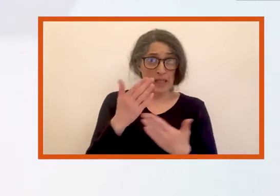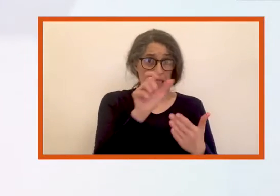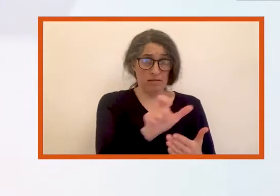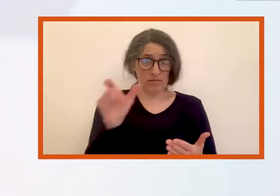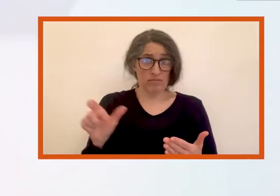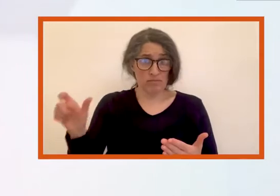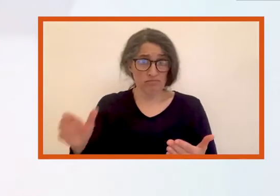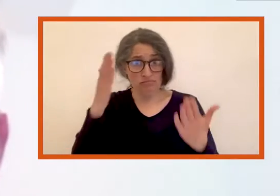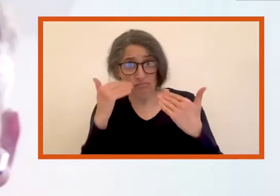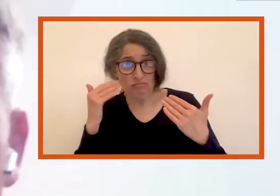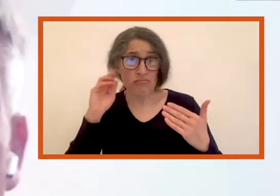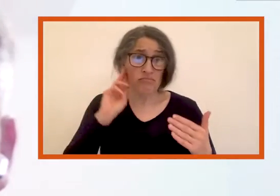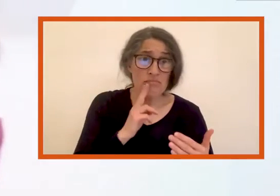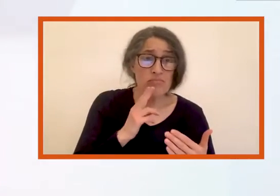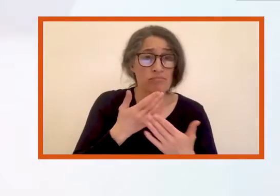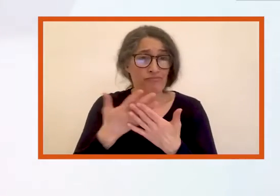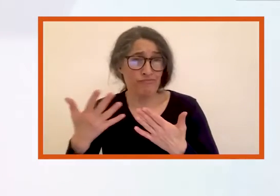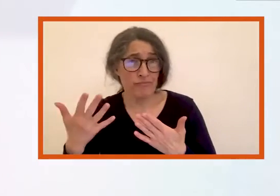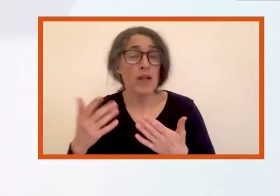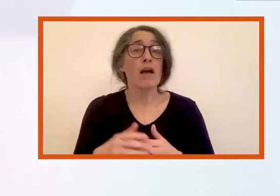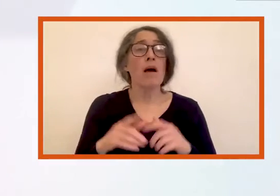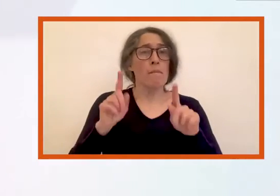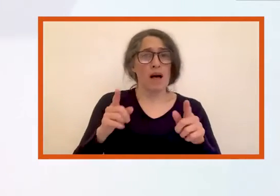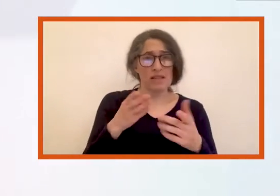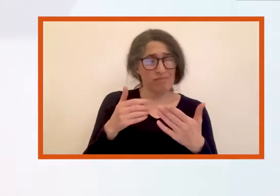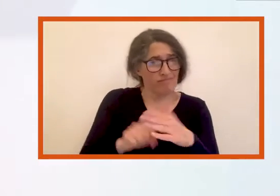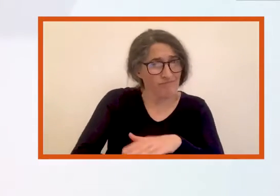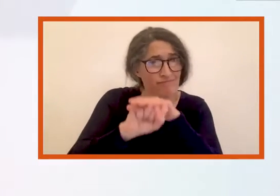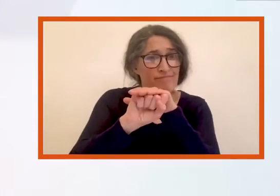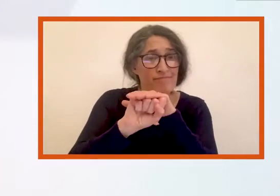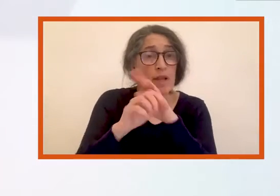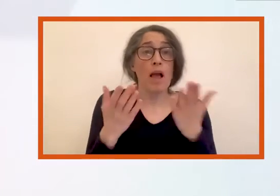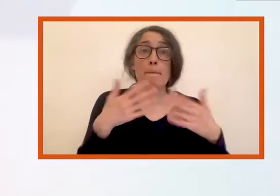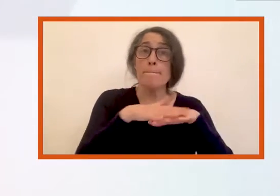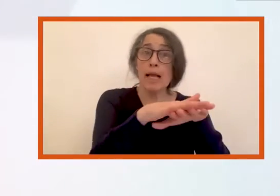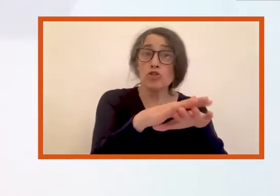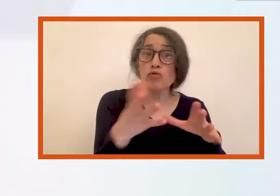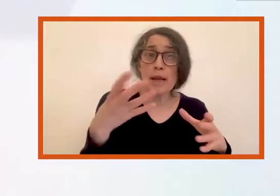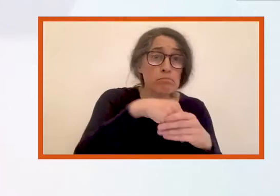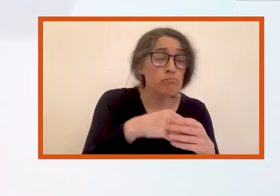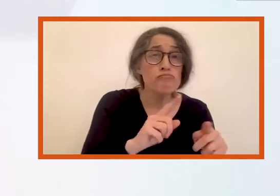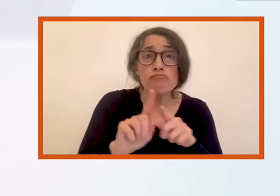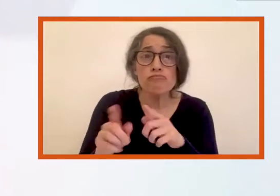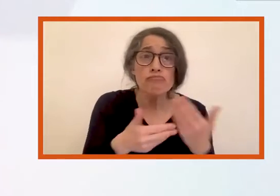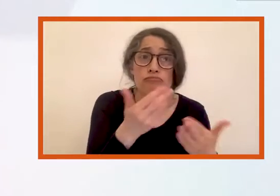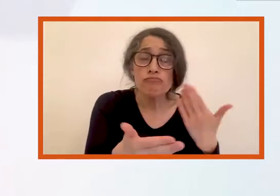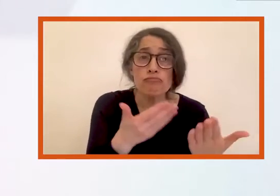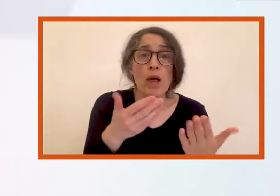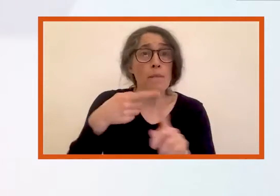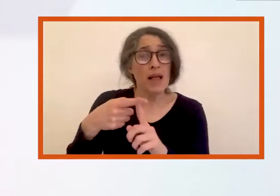of children and adults with disabilities, inclusive social protection system should combine a diversity of schemes. Mainstream